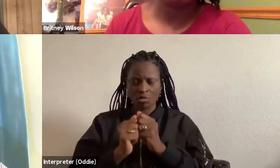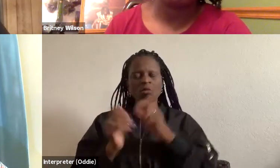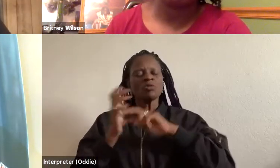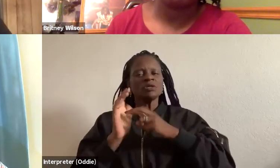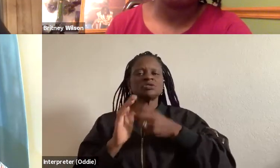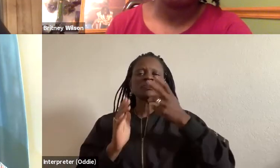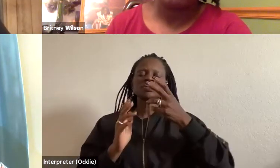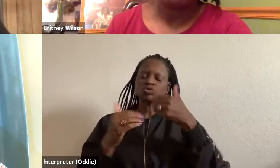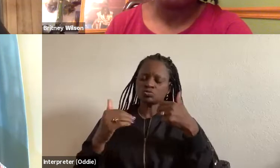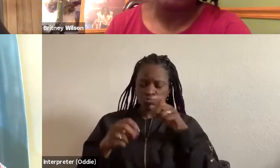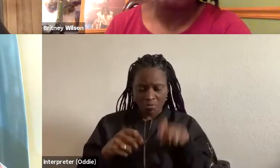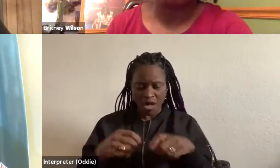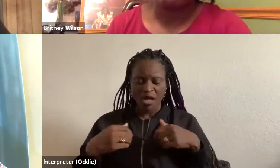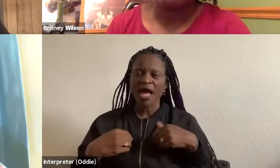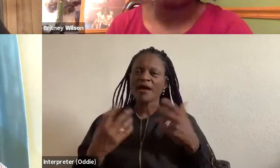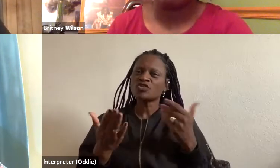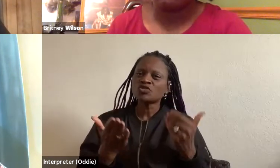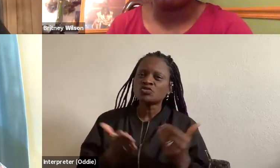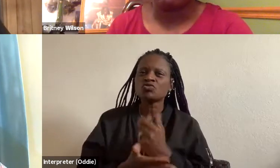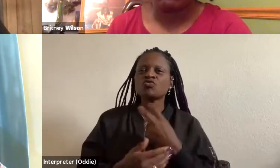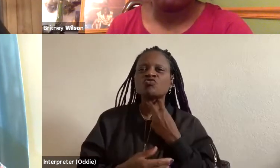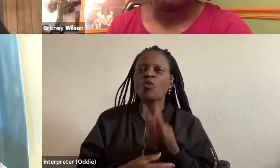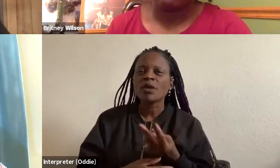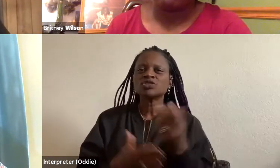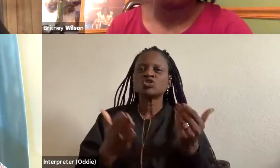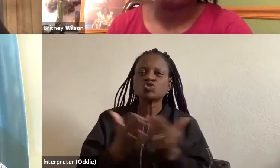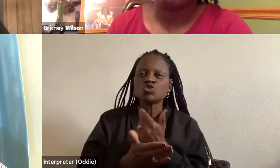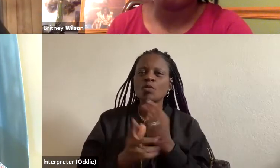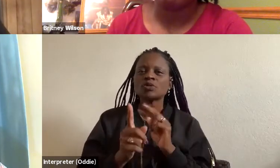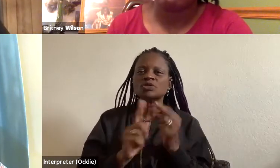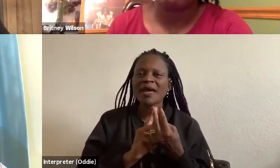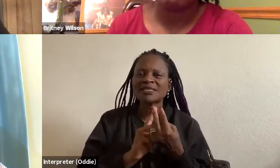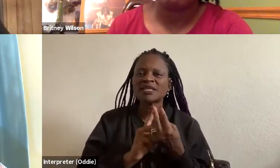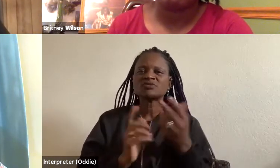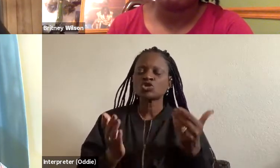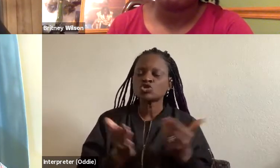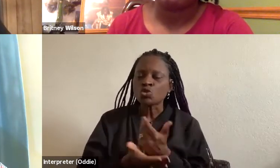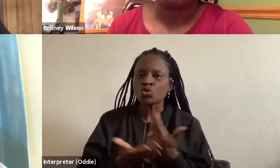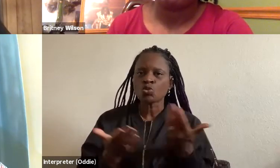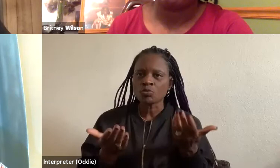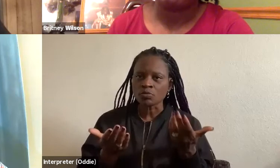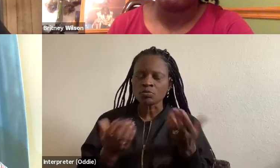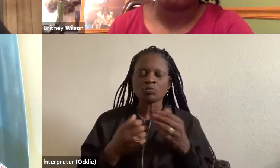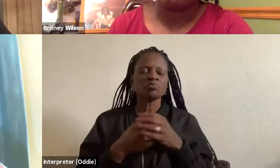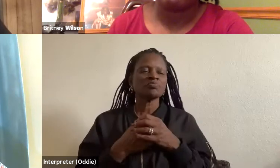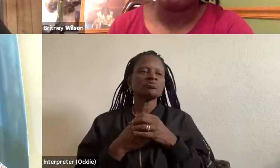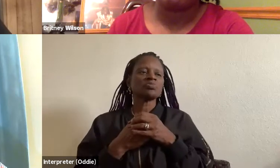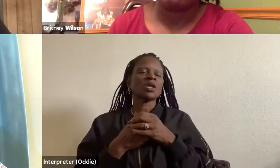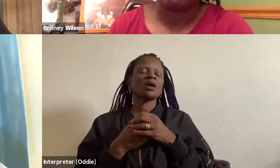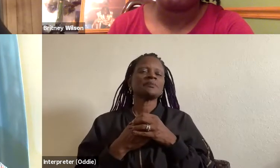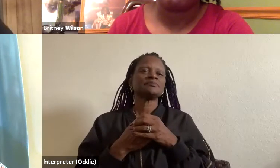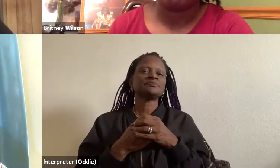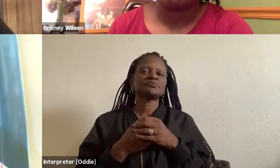new voices to come into play too, because we need those new perspectives. You know, one thing I love is learning about what activists, you know, particularly